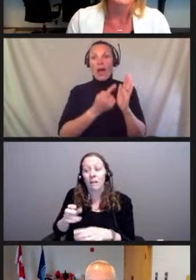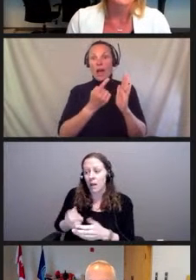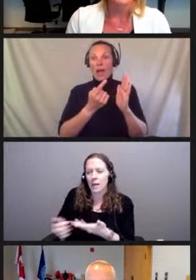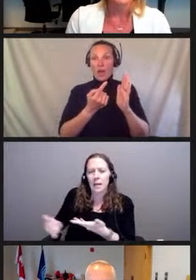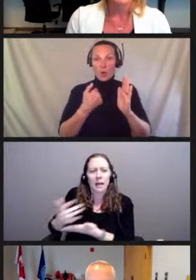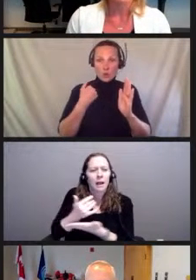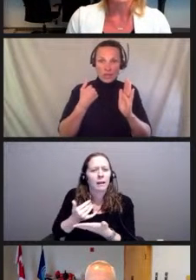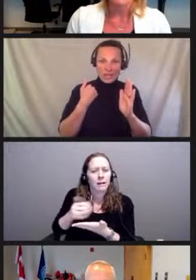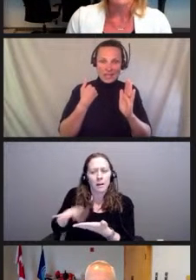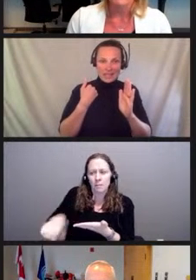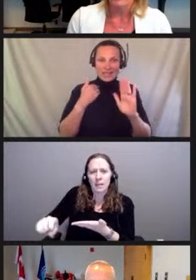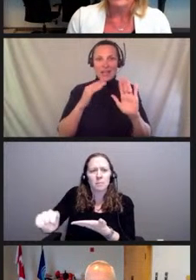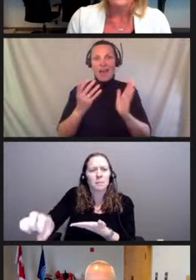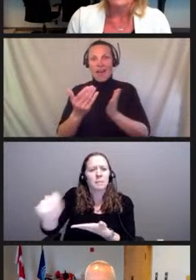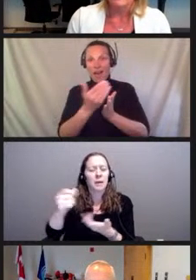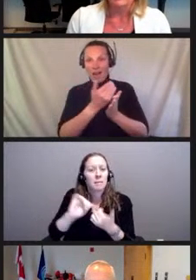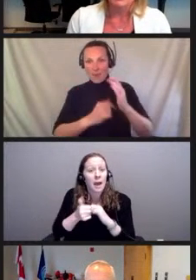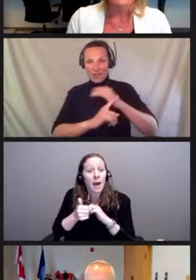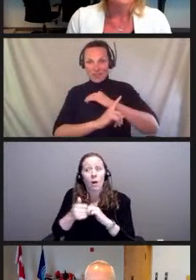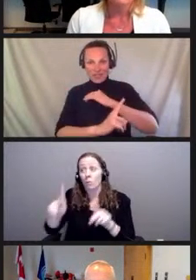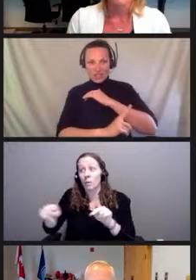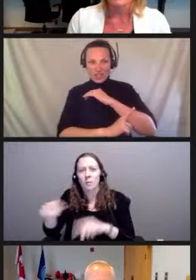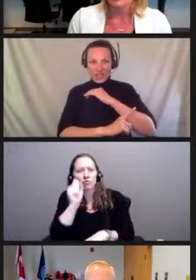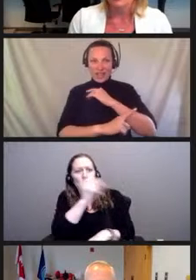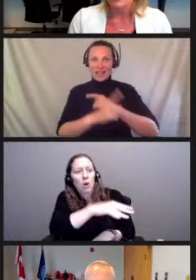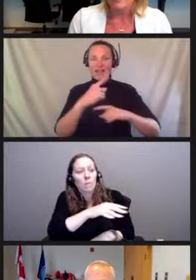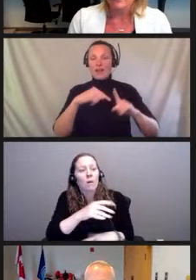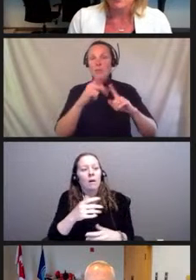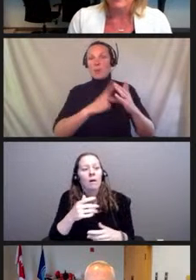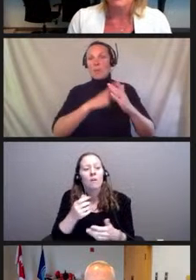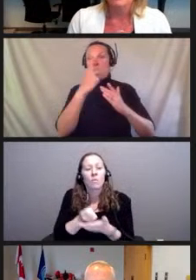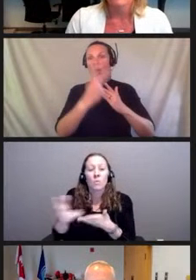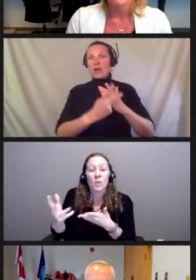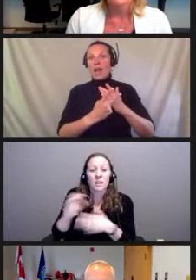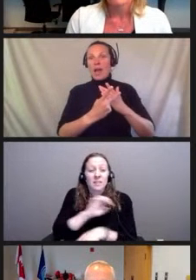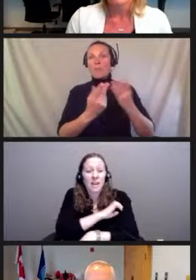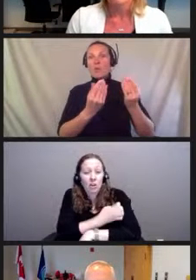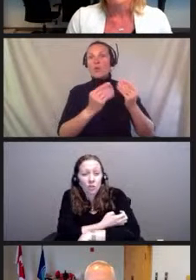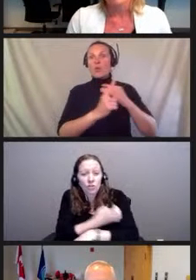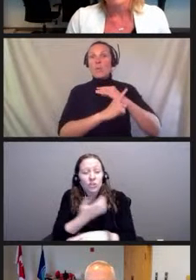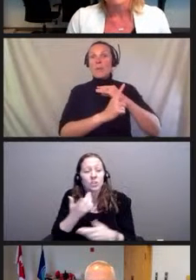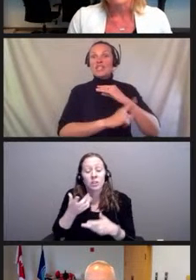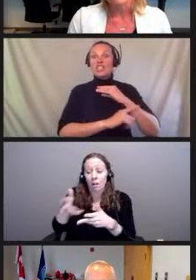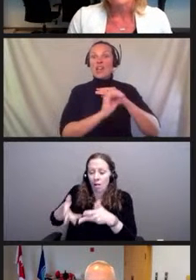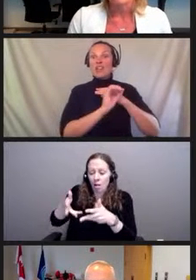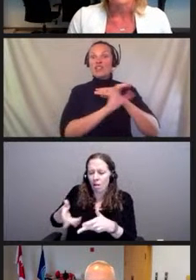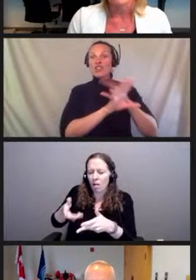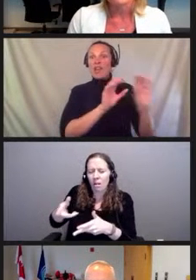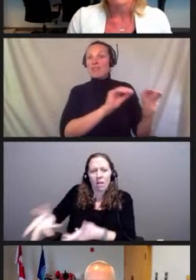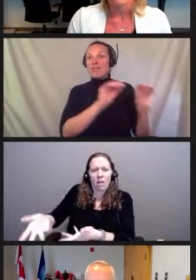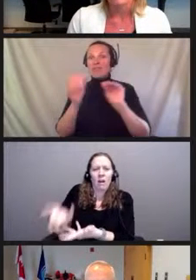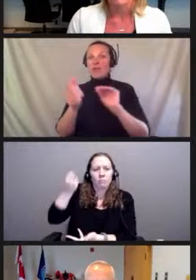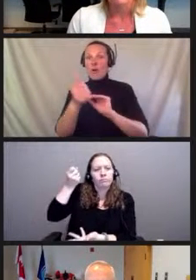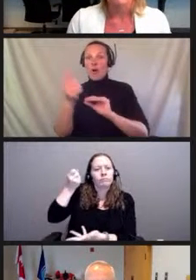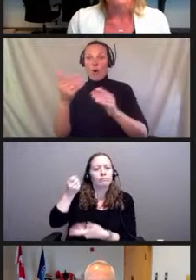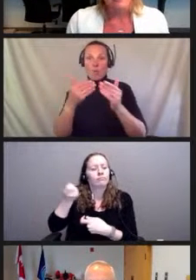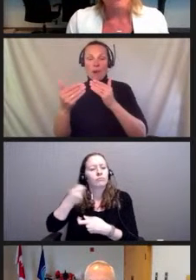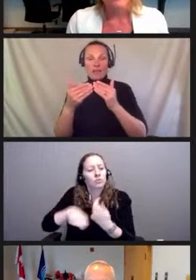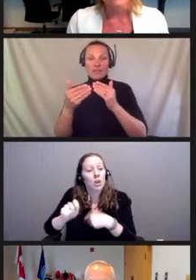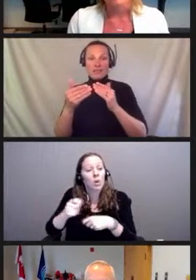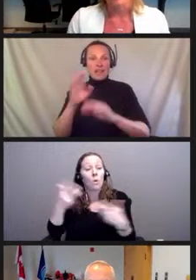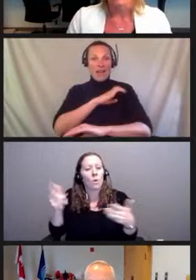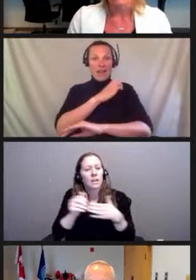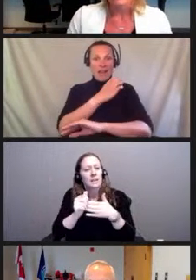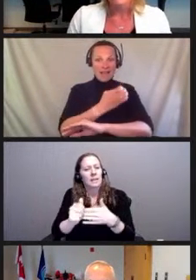opportunities, recovery of waste and energy, residuals management, and opportunities to lead by example in terms of how